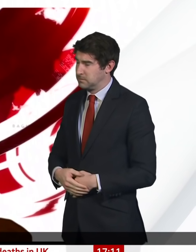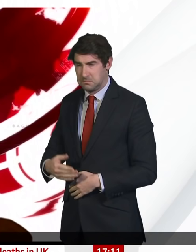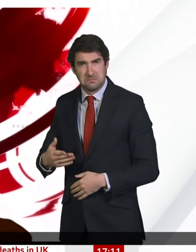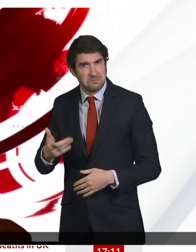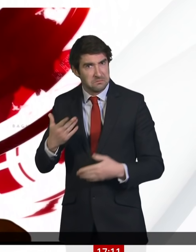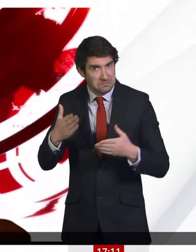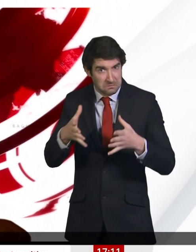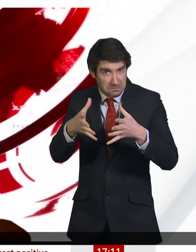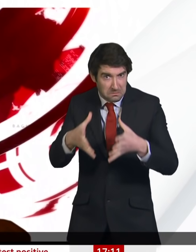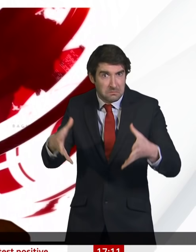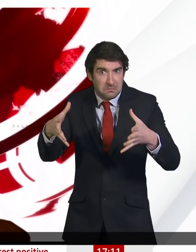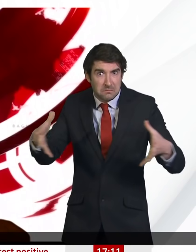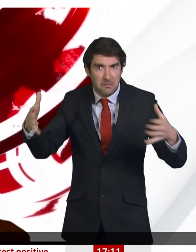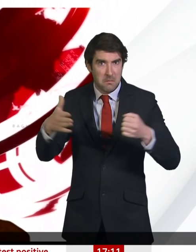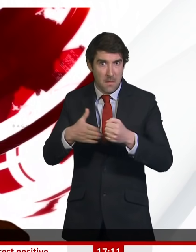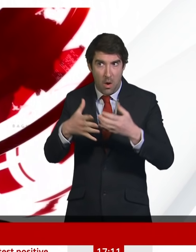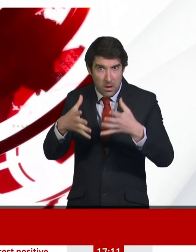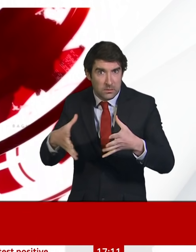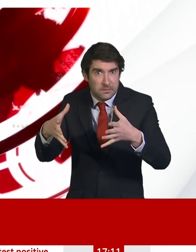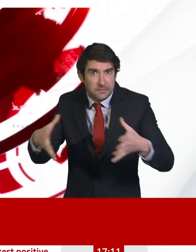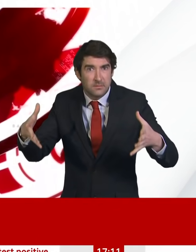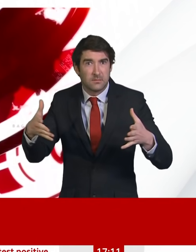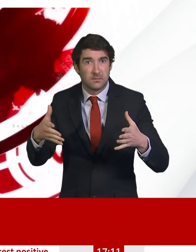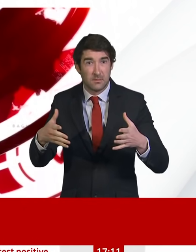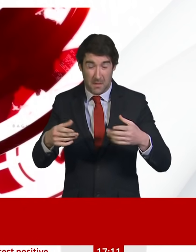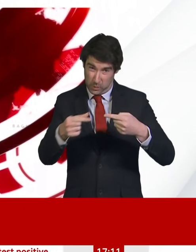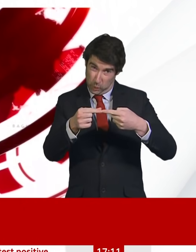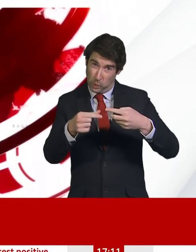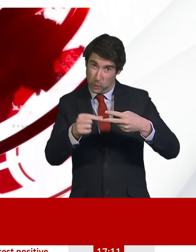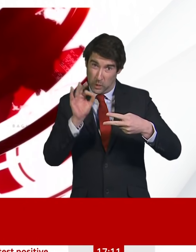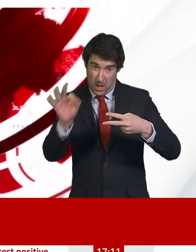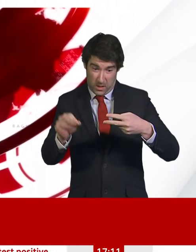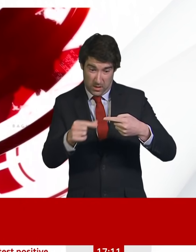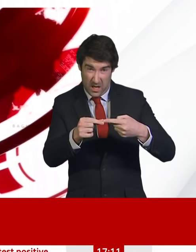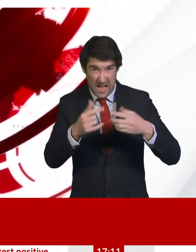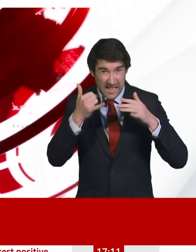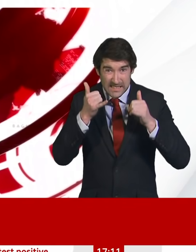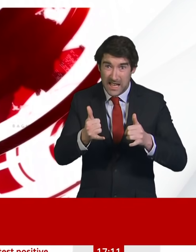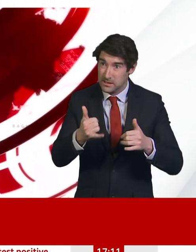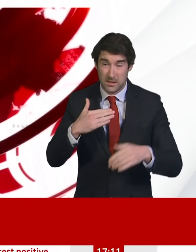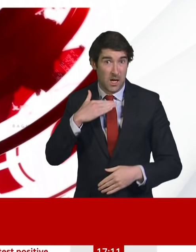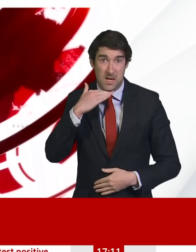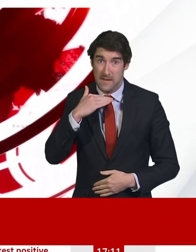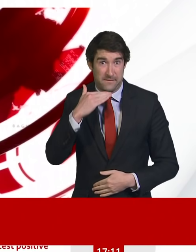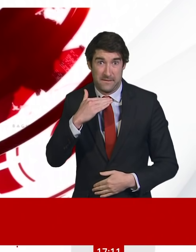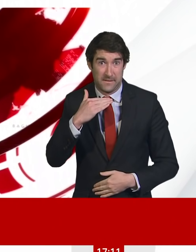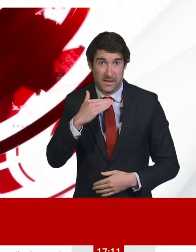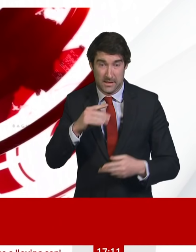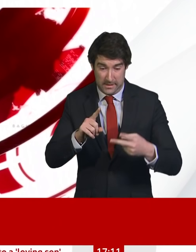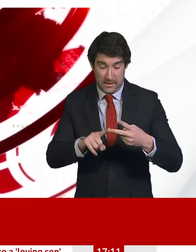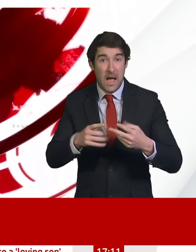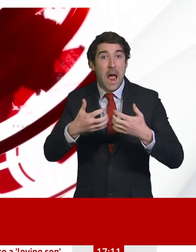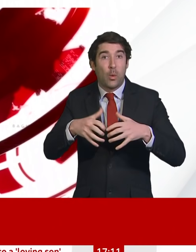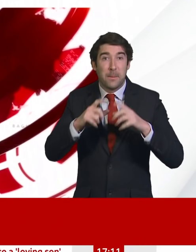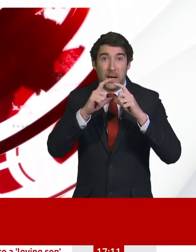targets. There's a huge amount of evidence of staff not having the equipment they desperately need. There are not enough ventilators. Do you accept now